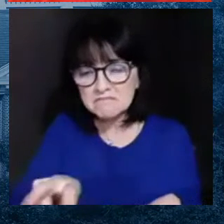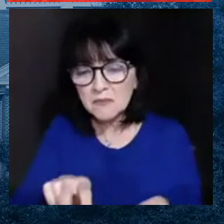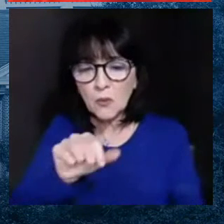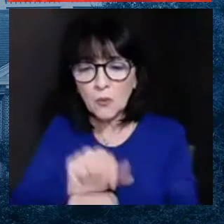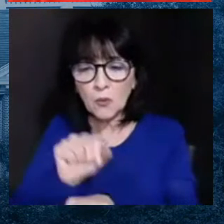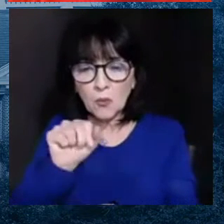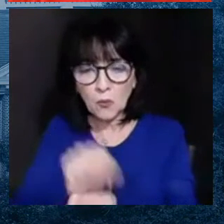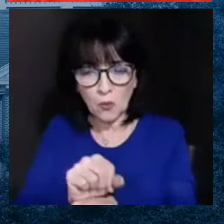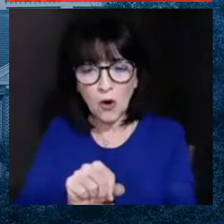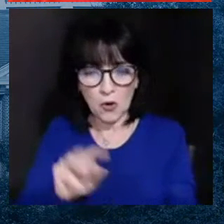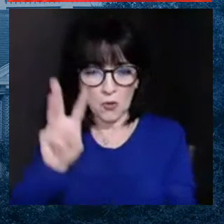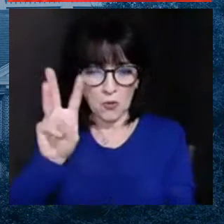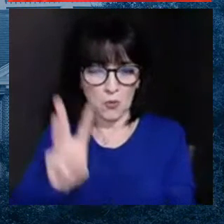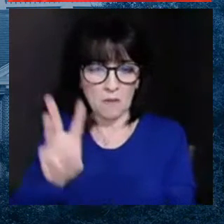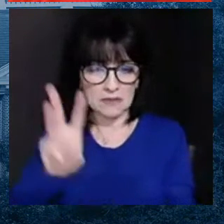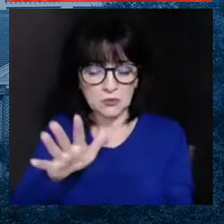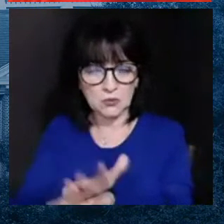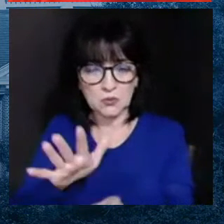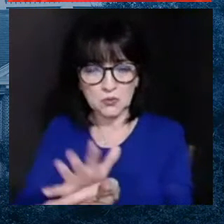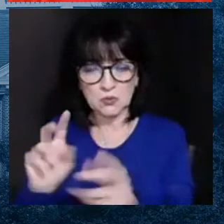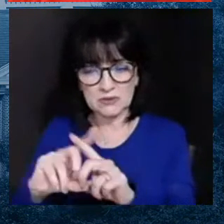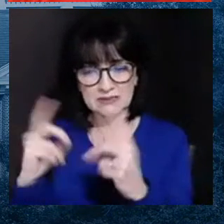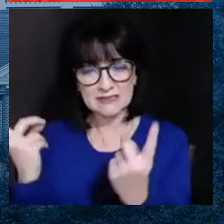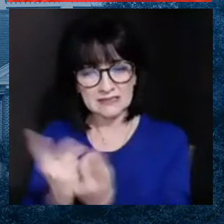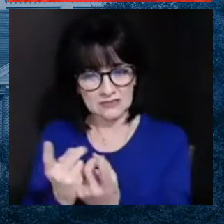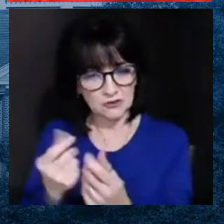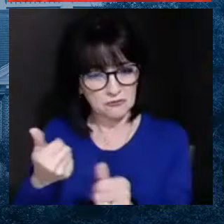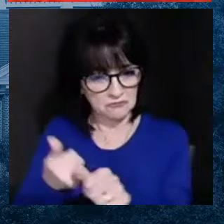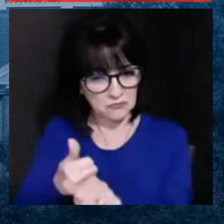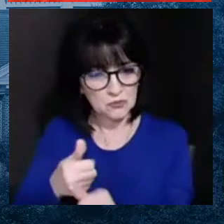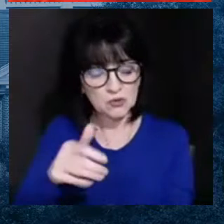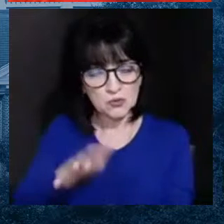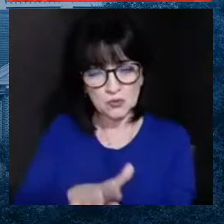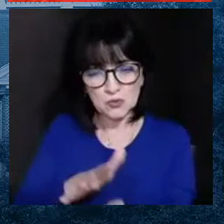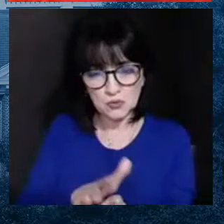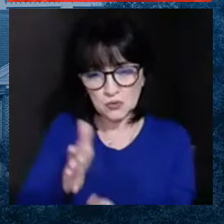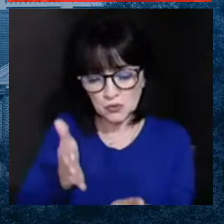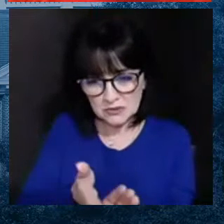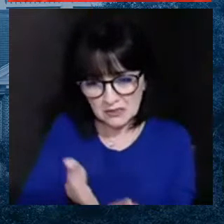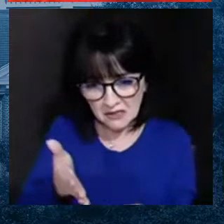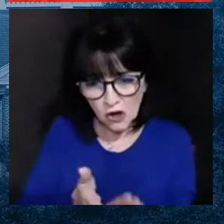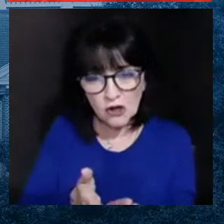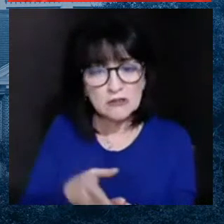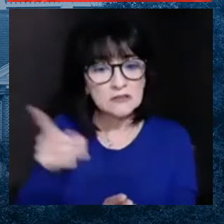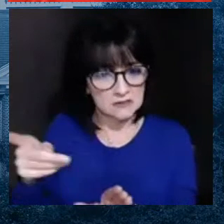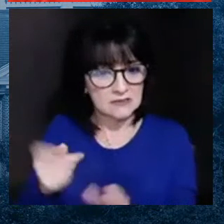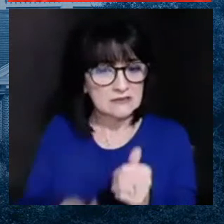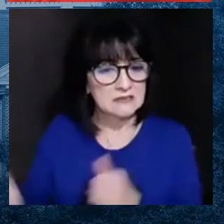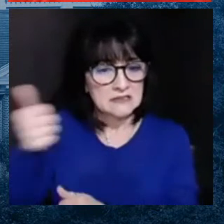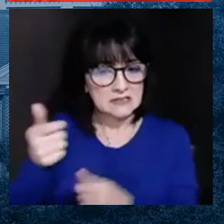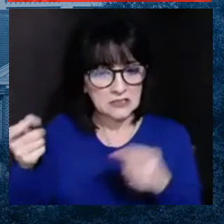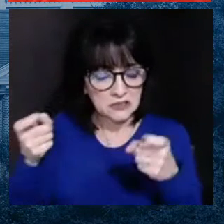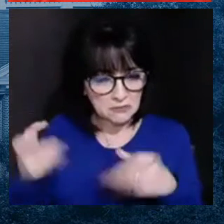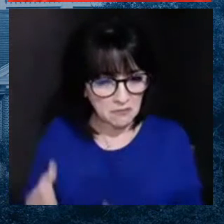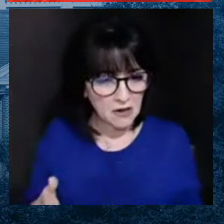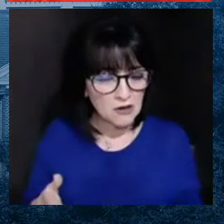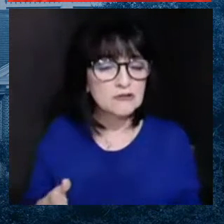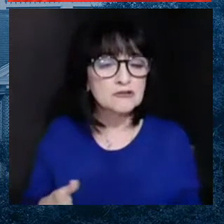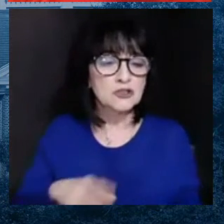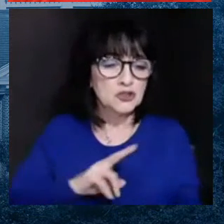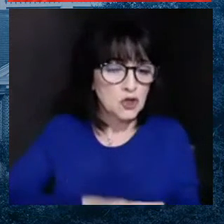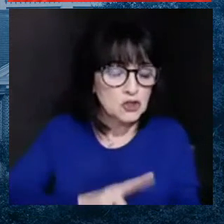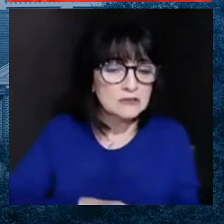District as a school psychologist and as an administrator in charge of nurses, psychologists, social